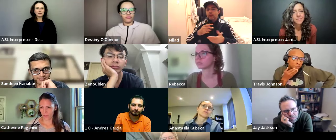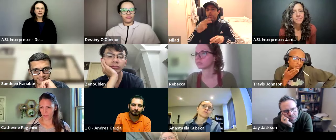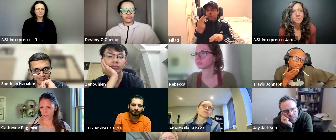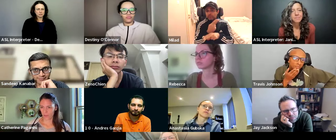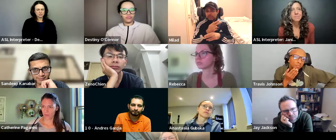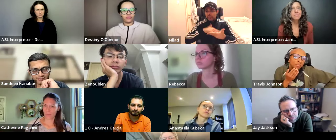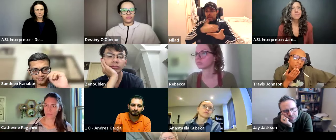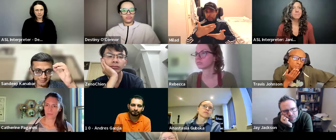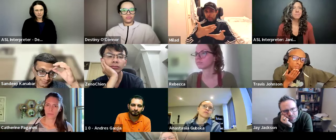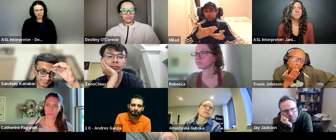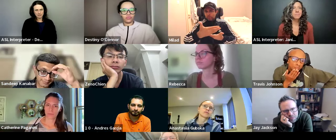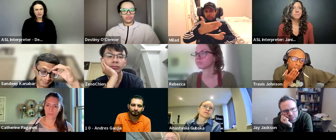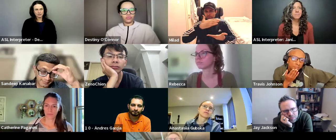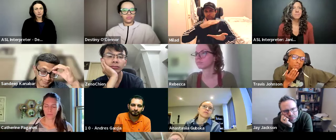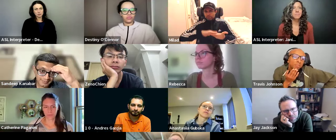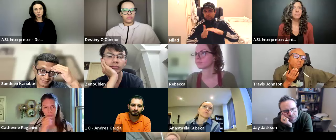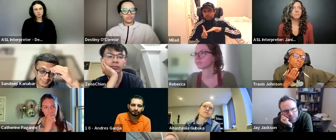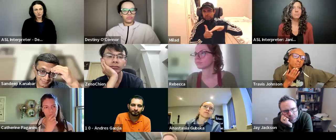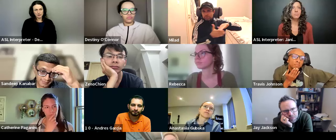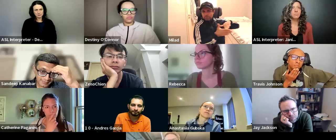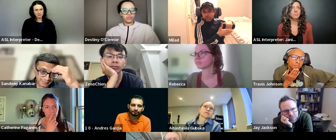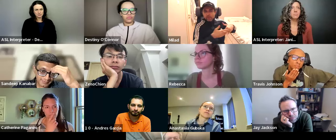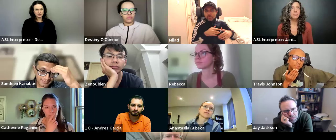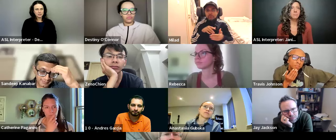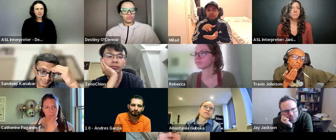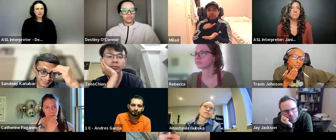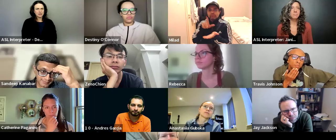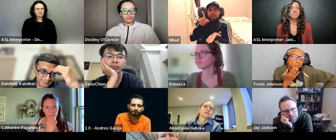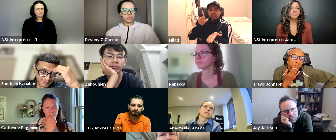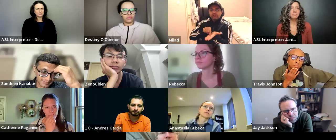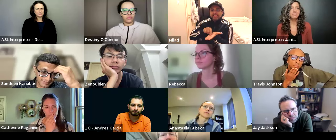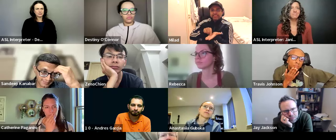yeah, I mean, I would like to suggest as well, Milad's saying about the use of the laptop,